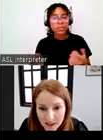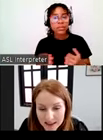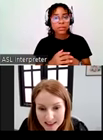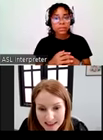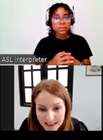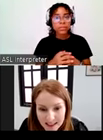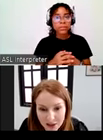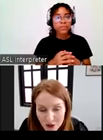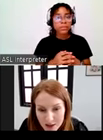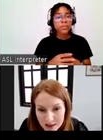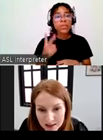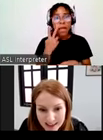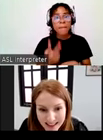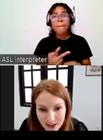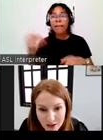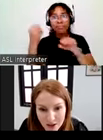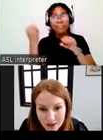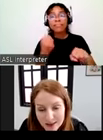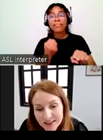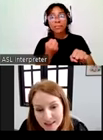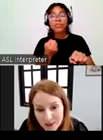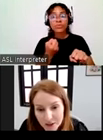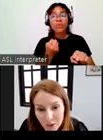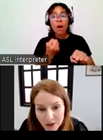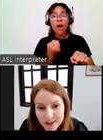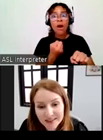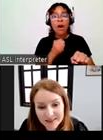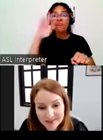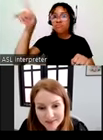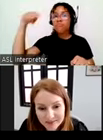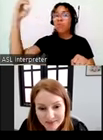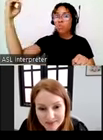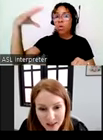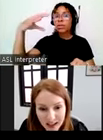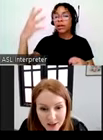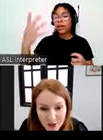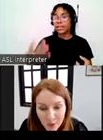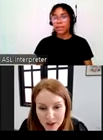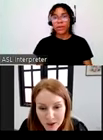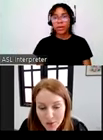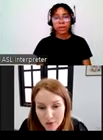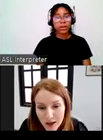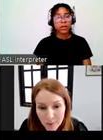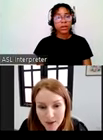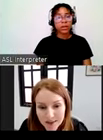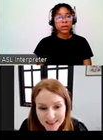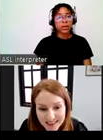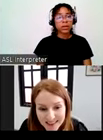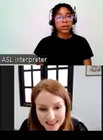So we can see staying strong there in the center, solar, hydro, wind,